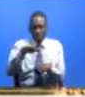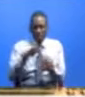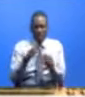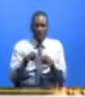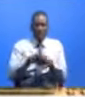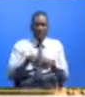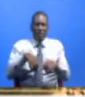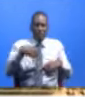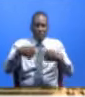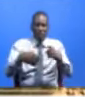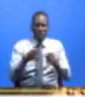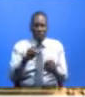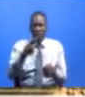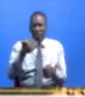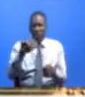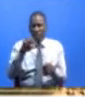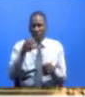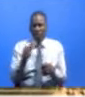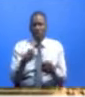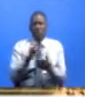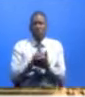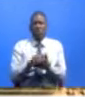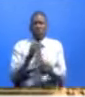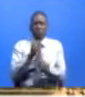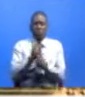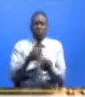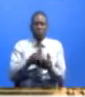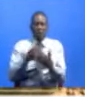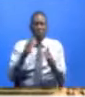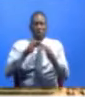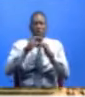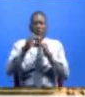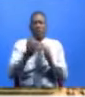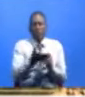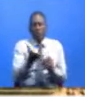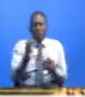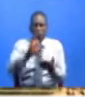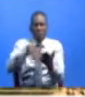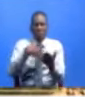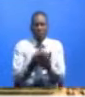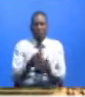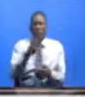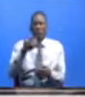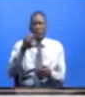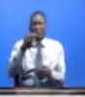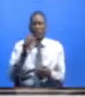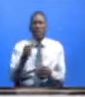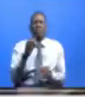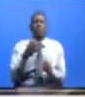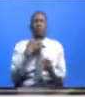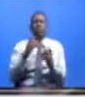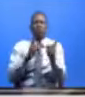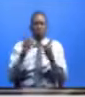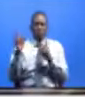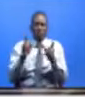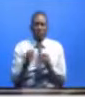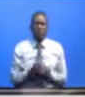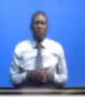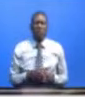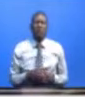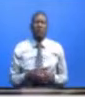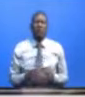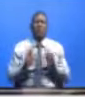they process their visas, so that we make it more efficient for them to apply for visa if they want to travel. So it's